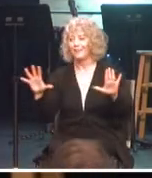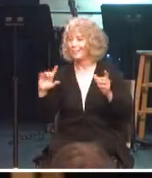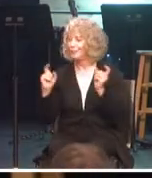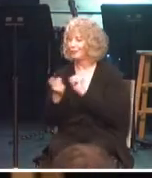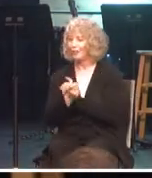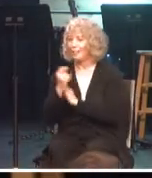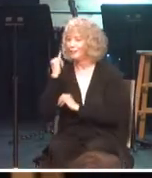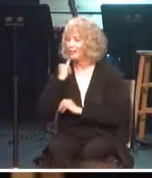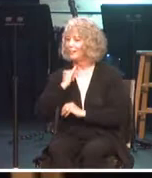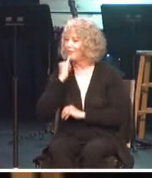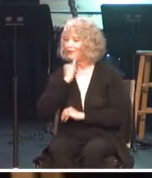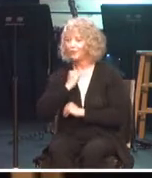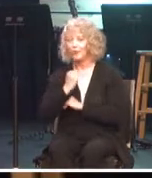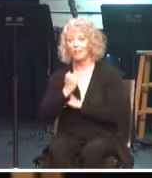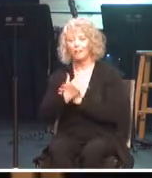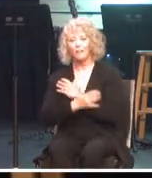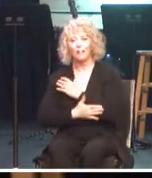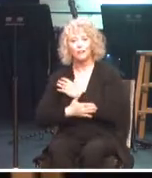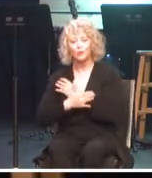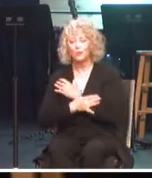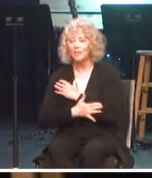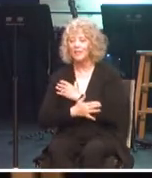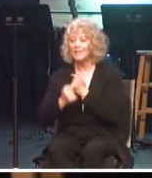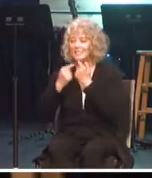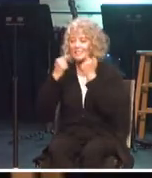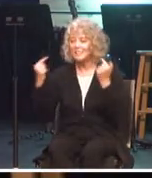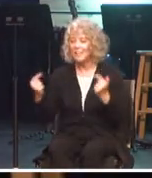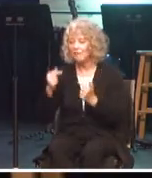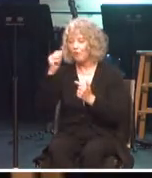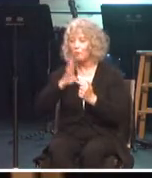Fallen man is born with a depraved heart.